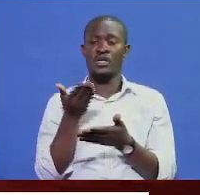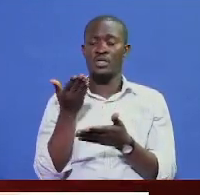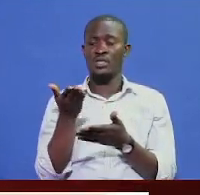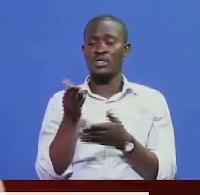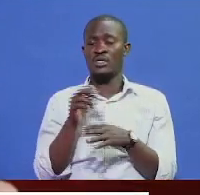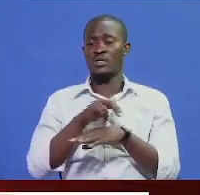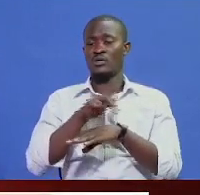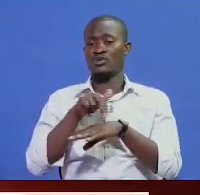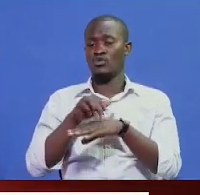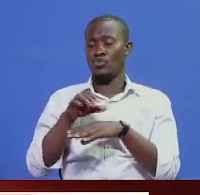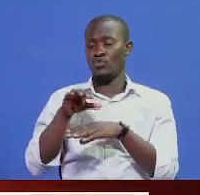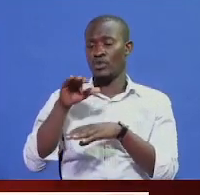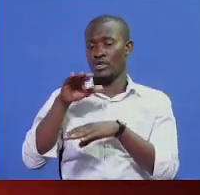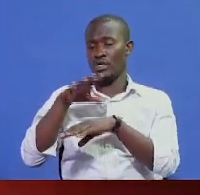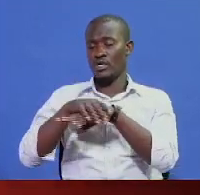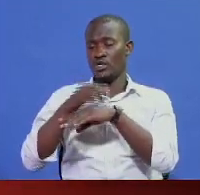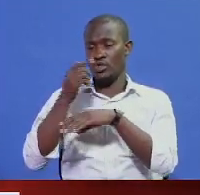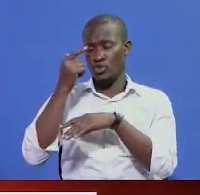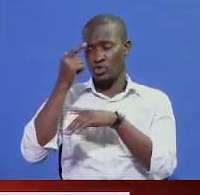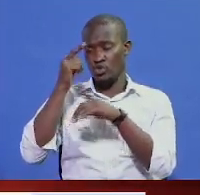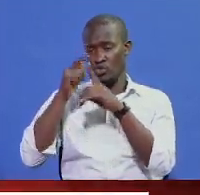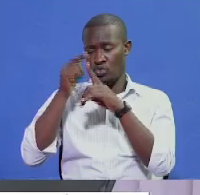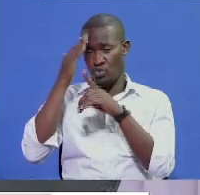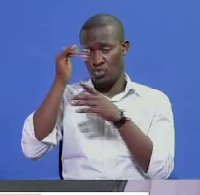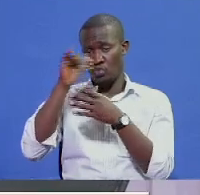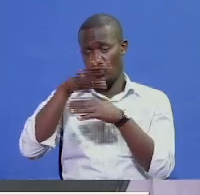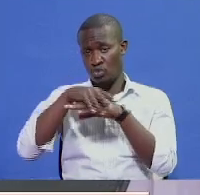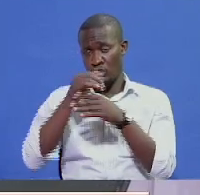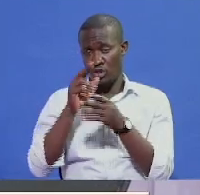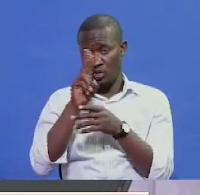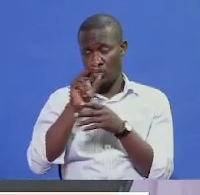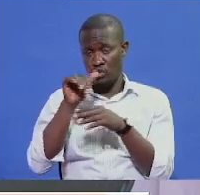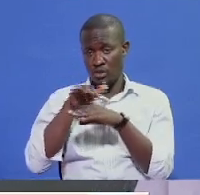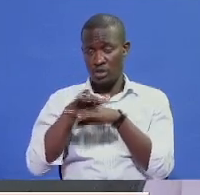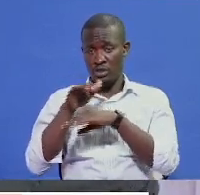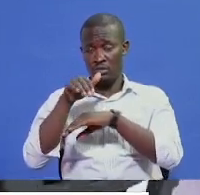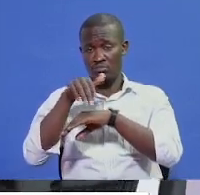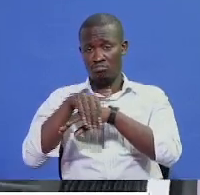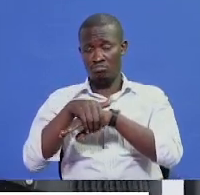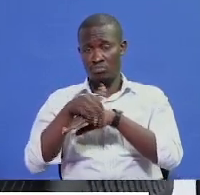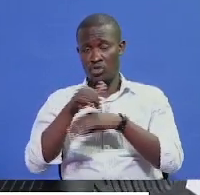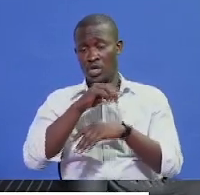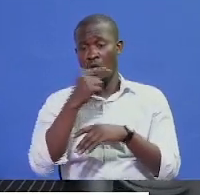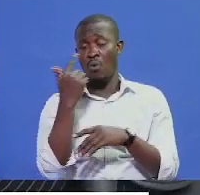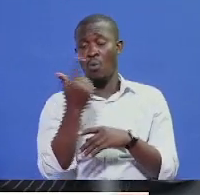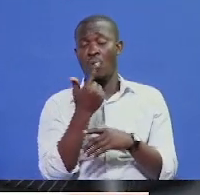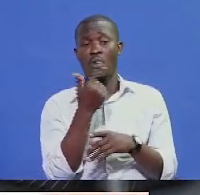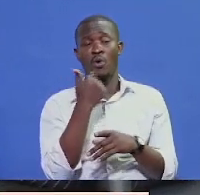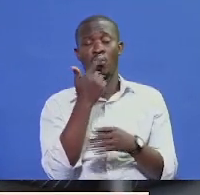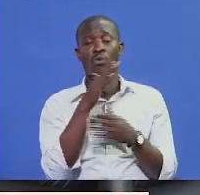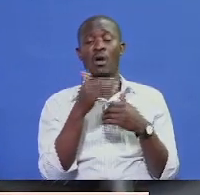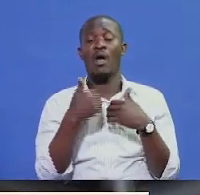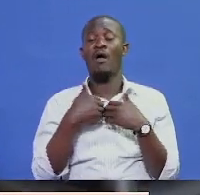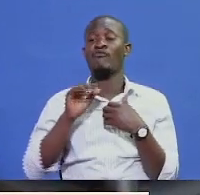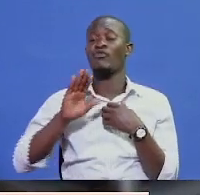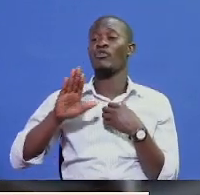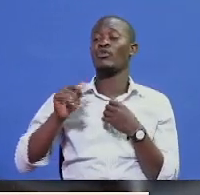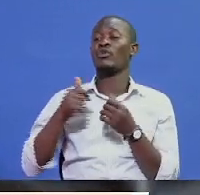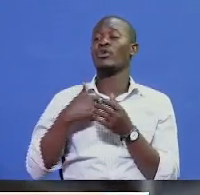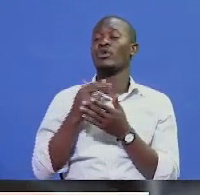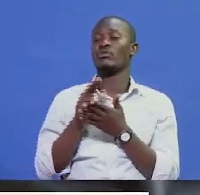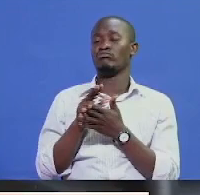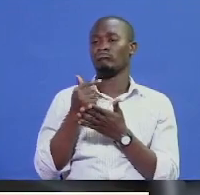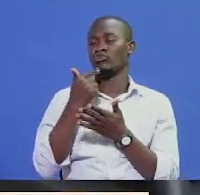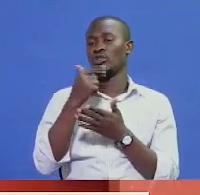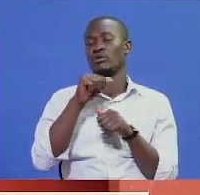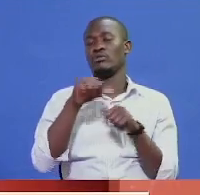nchini tulipata kusema na wanaotumia aina hii ya sodo na kila mmoja wao alikuwa na yake ya